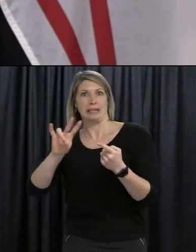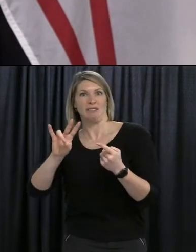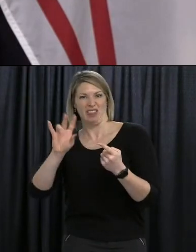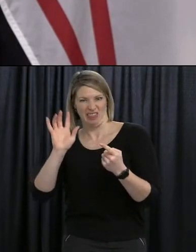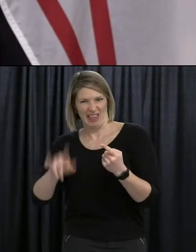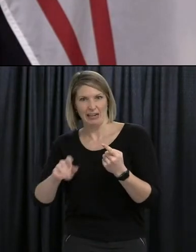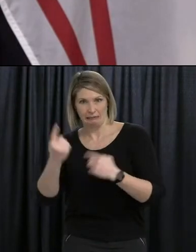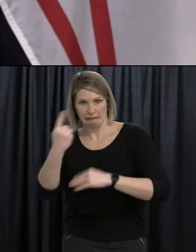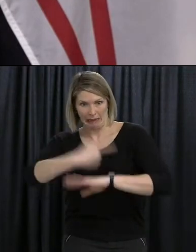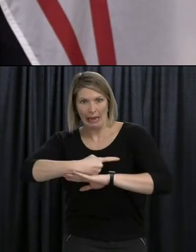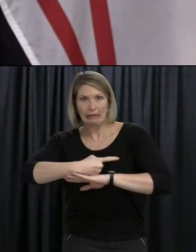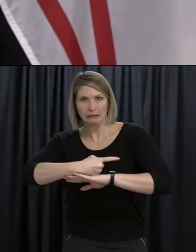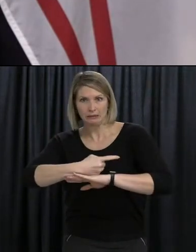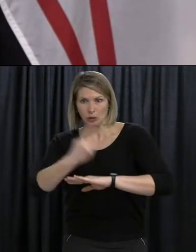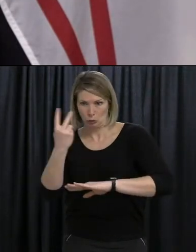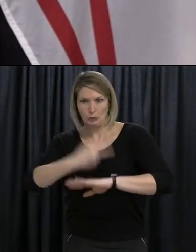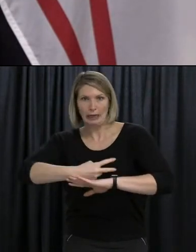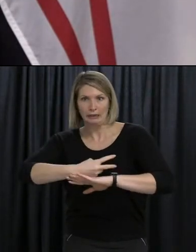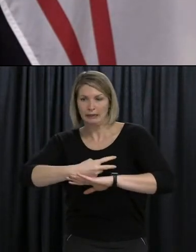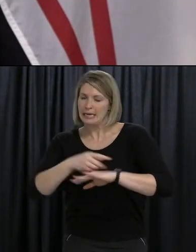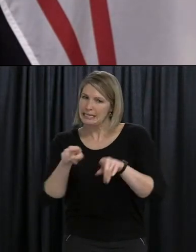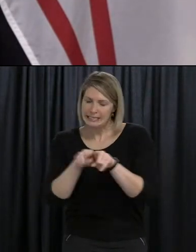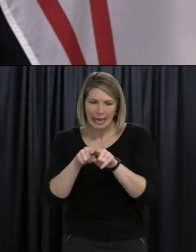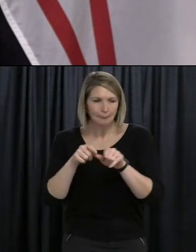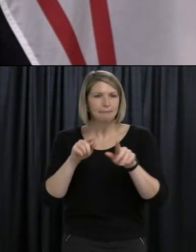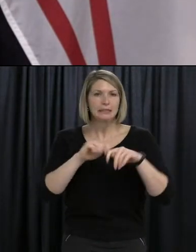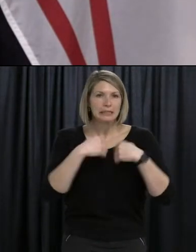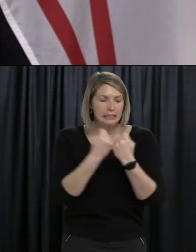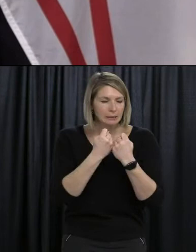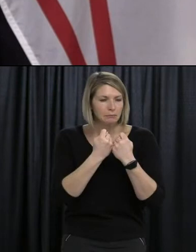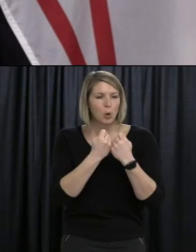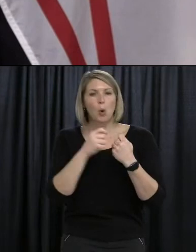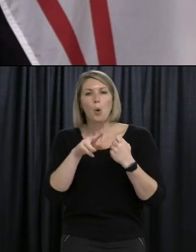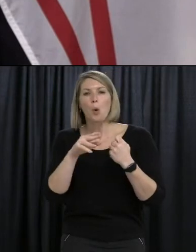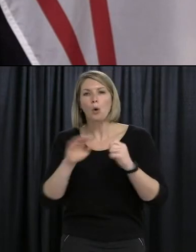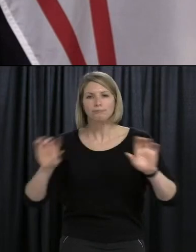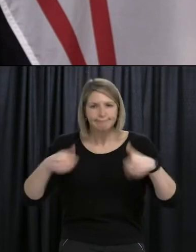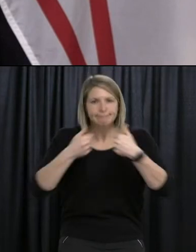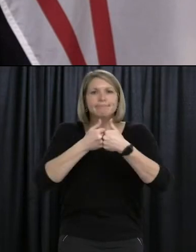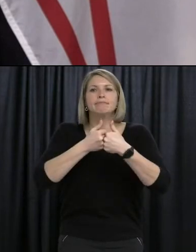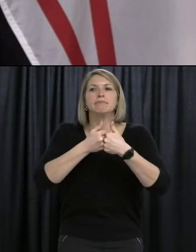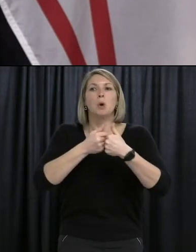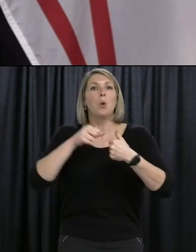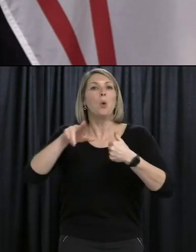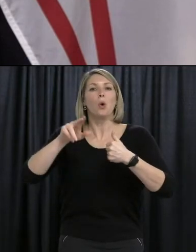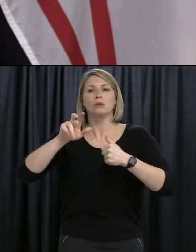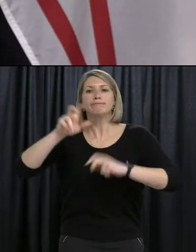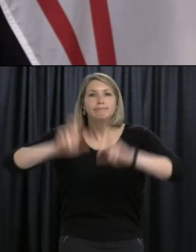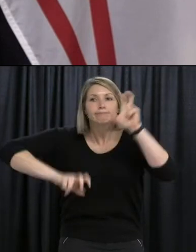metro area who played on the same team or opposing teams or played in a tournament.